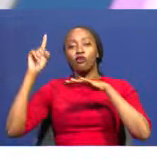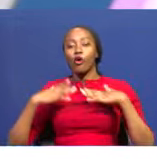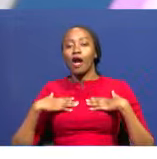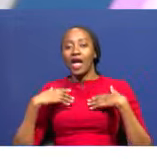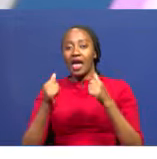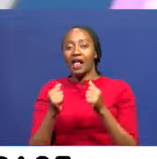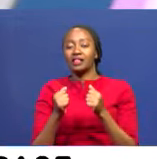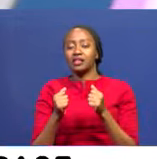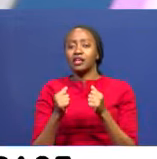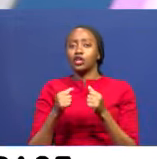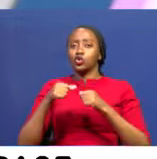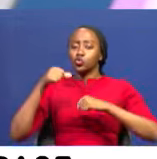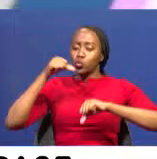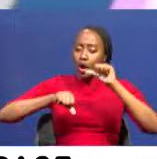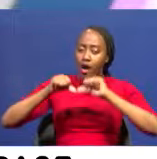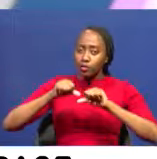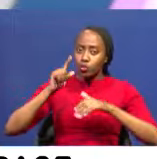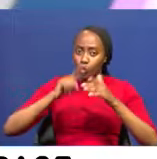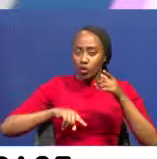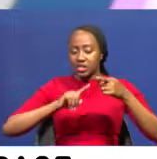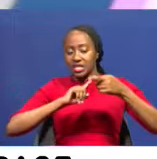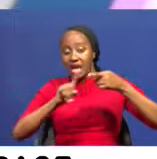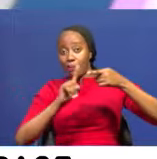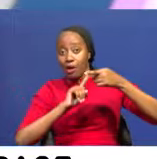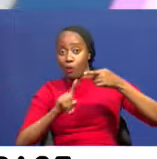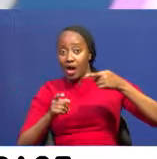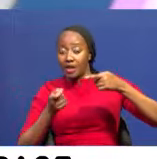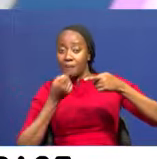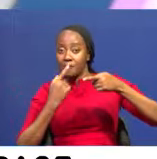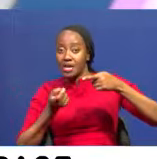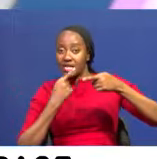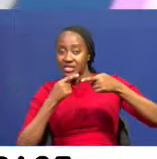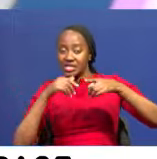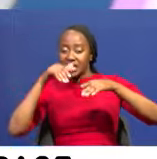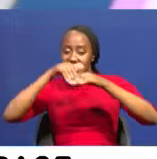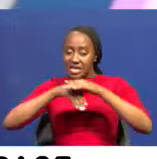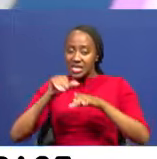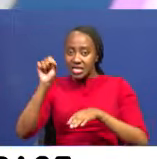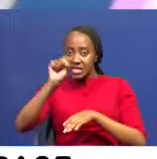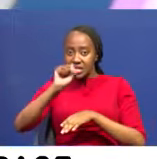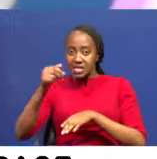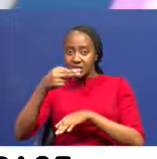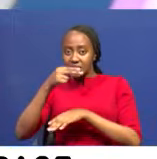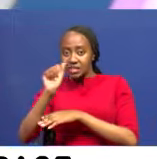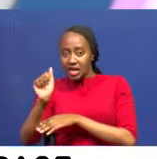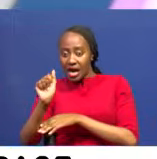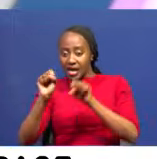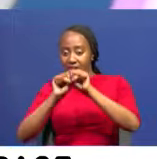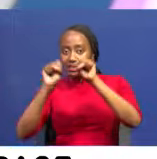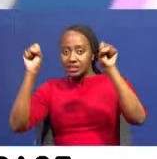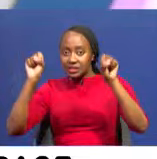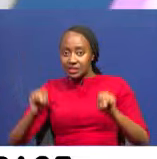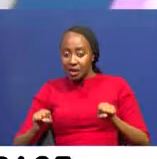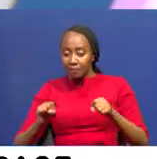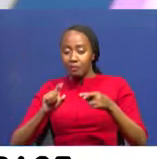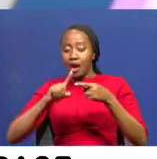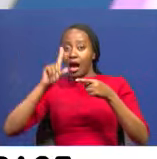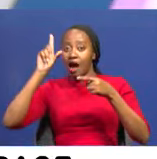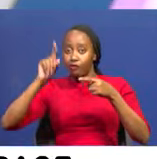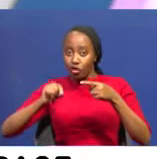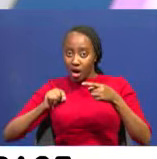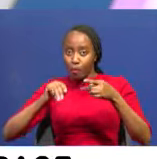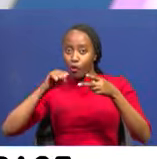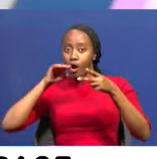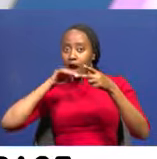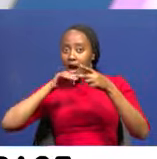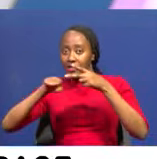sure that, number one, the medicines that are getting into the SHA system are affordable, accessible,